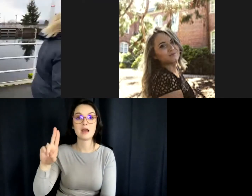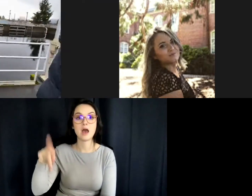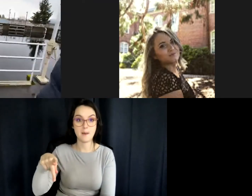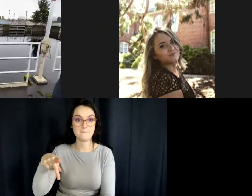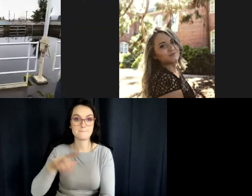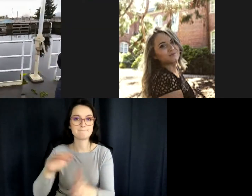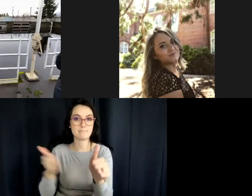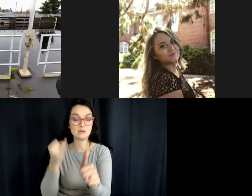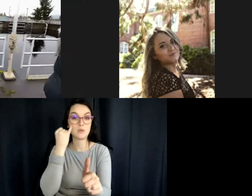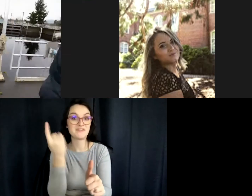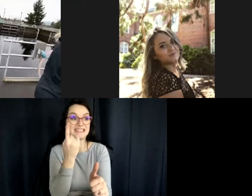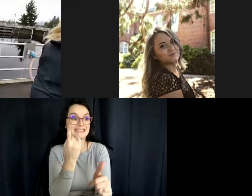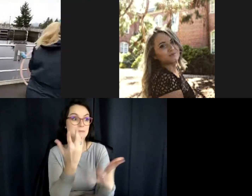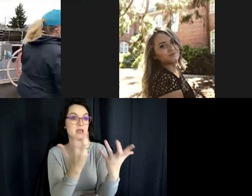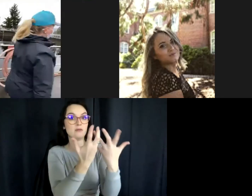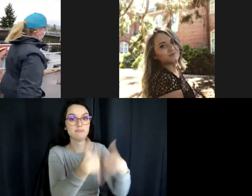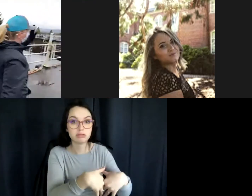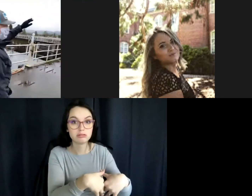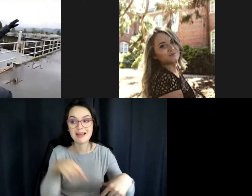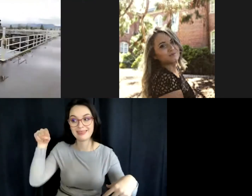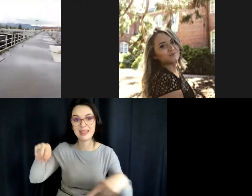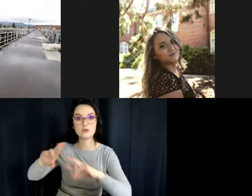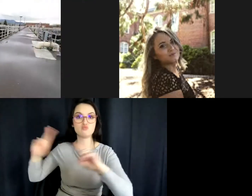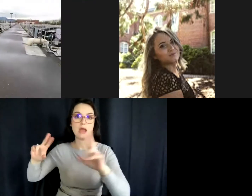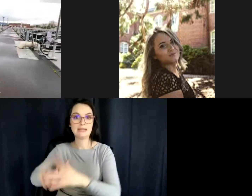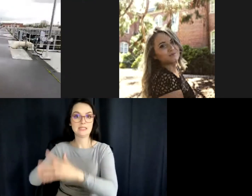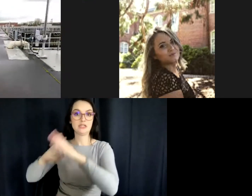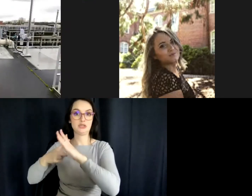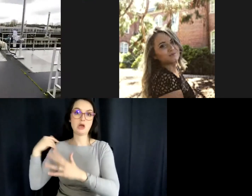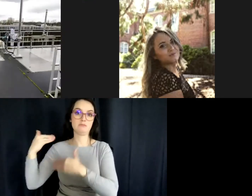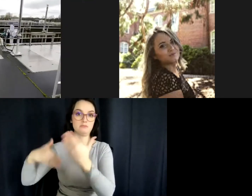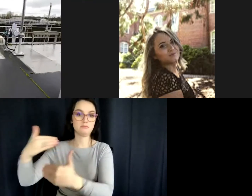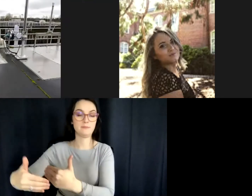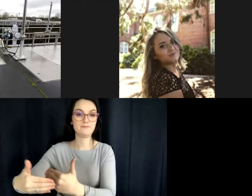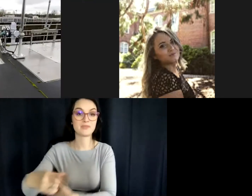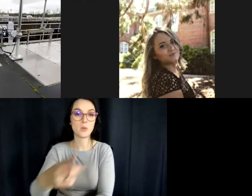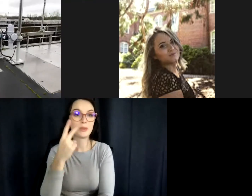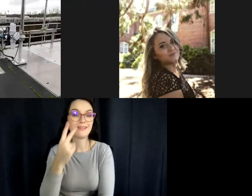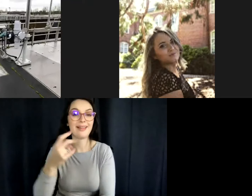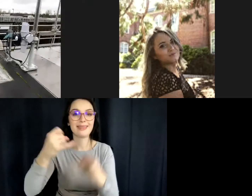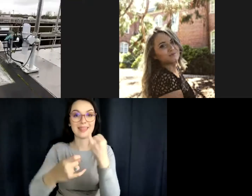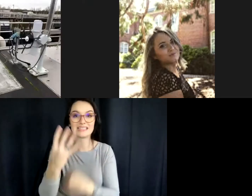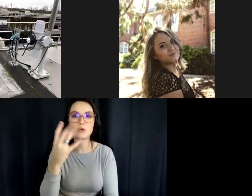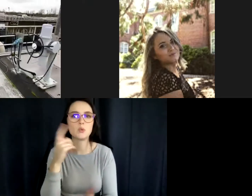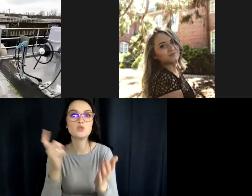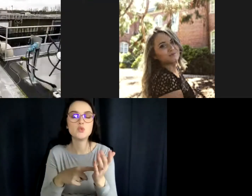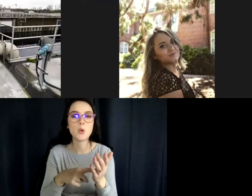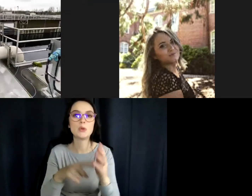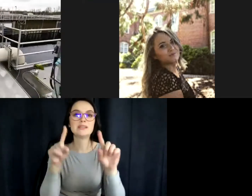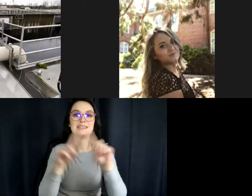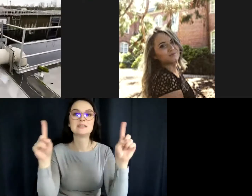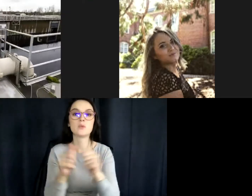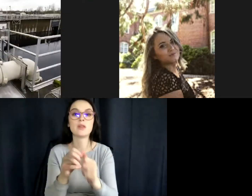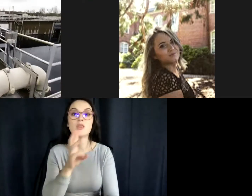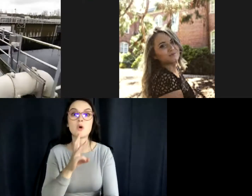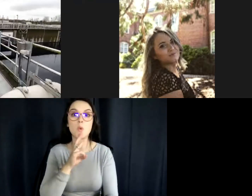basins. And when you're saying microorganisms, those are the things that are alive, right? that's correct. Yes. Yep. The